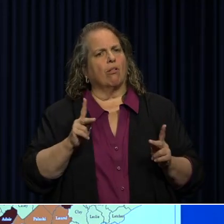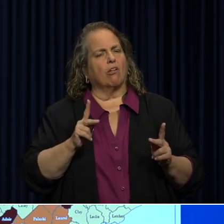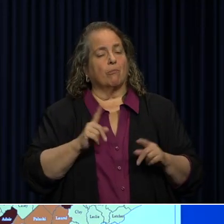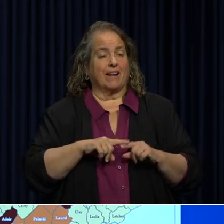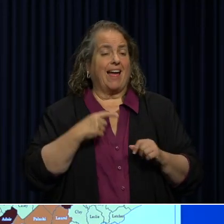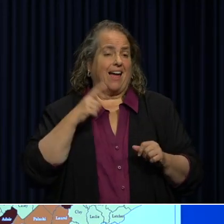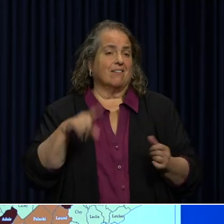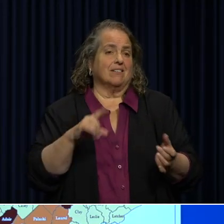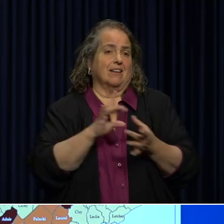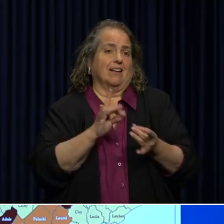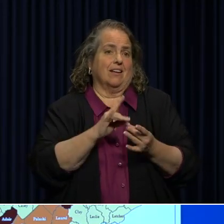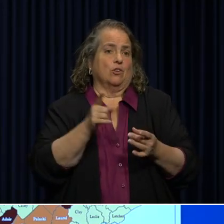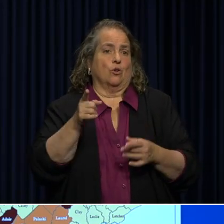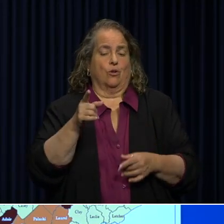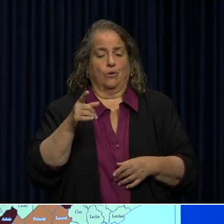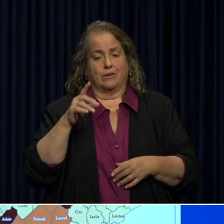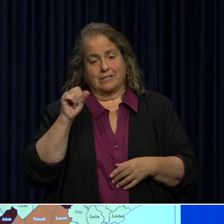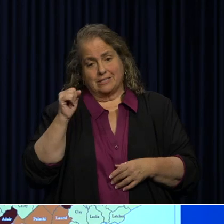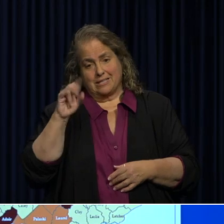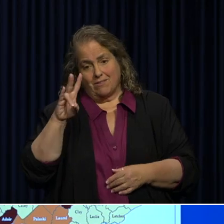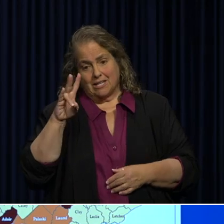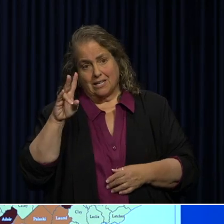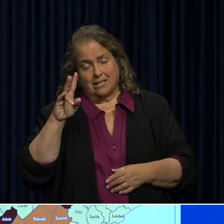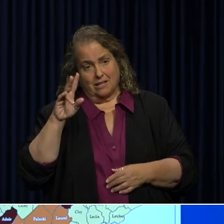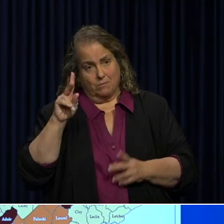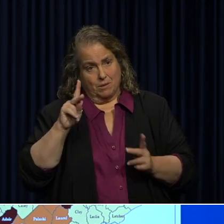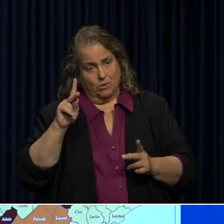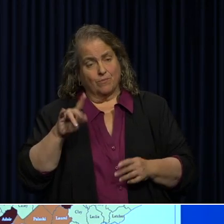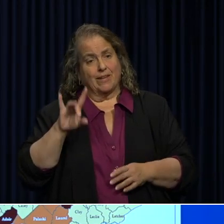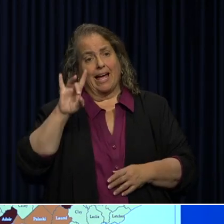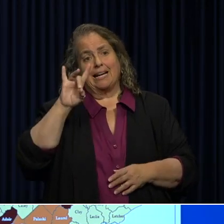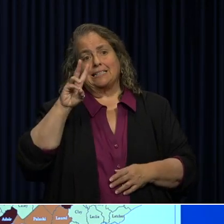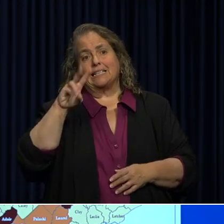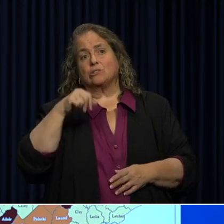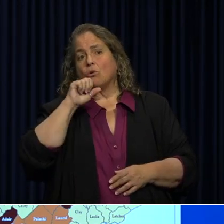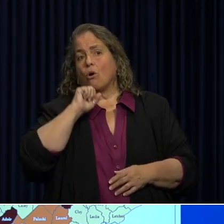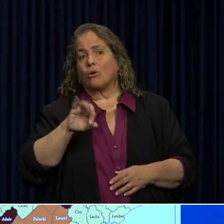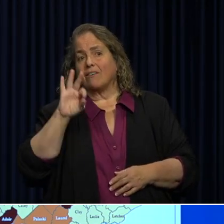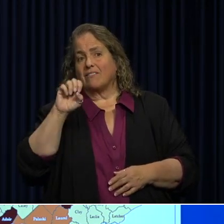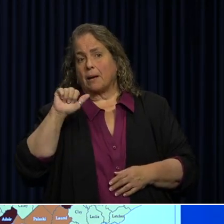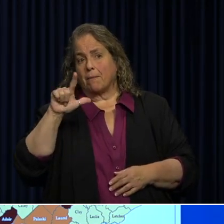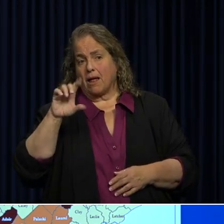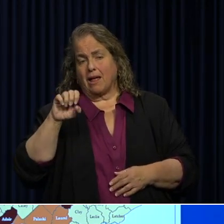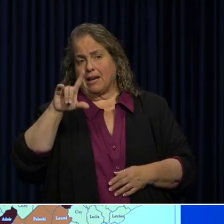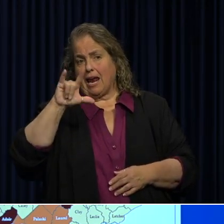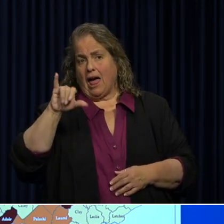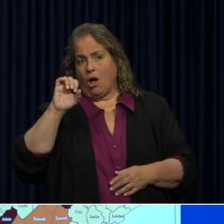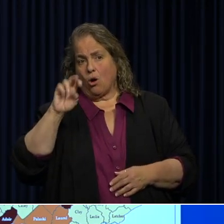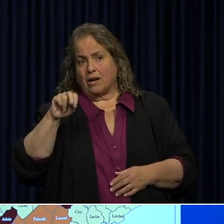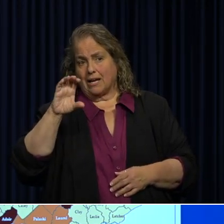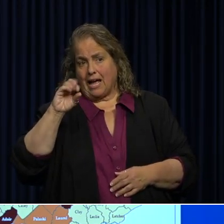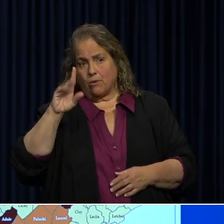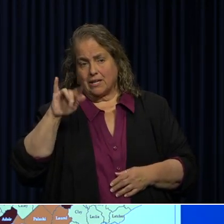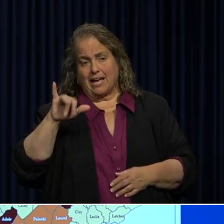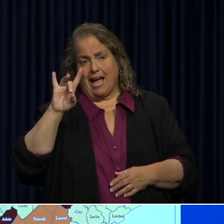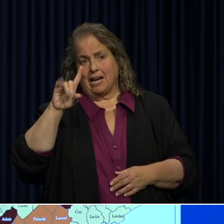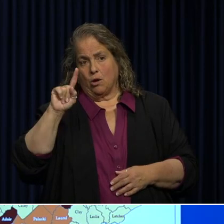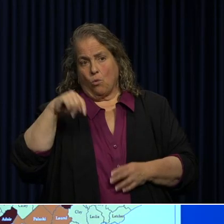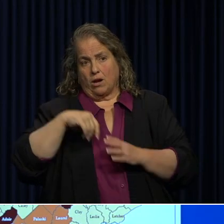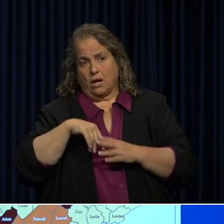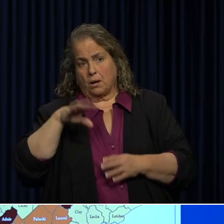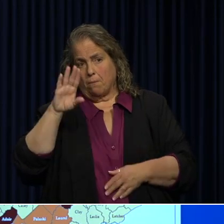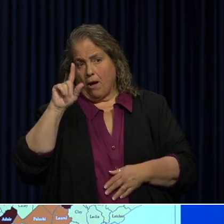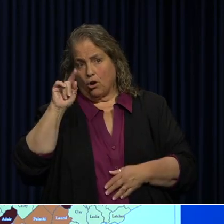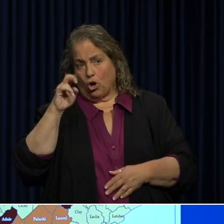day. 17 individuals are an 86-year-old female in Lyon County, an 81-year-old male in Butler